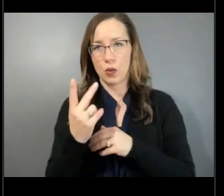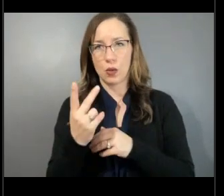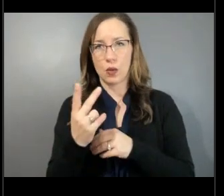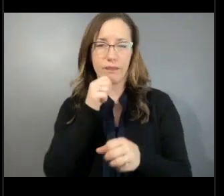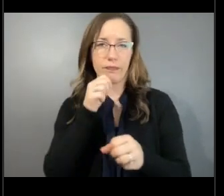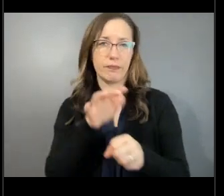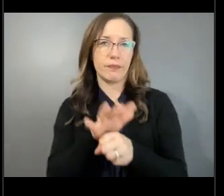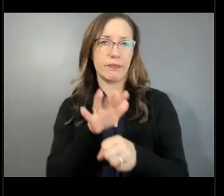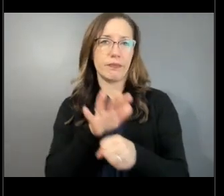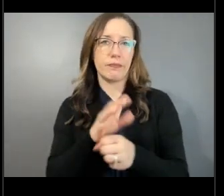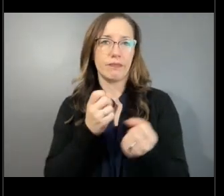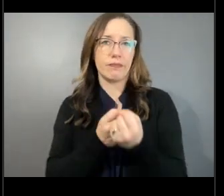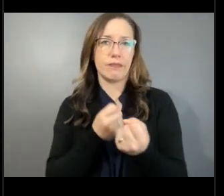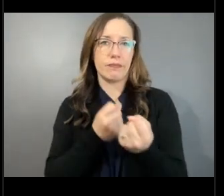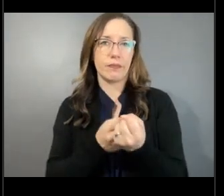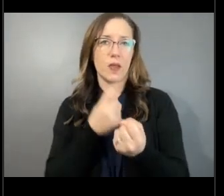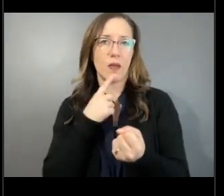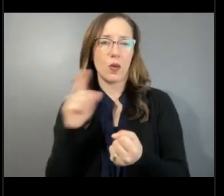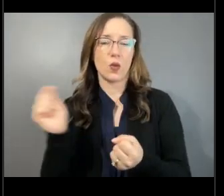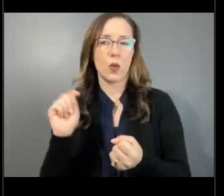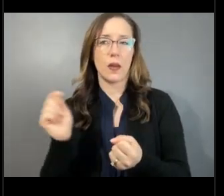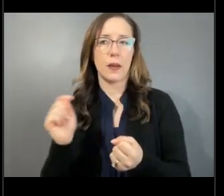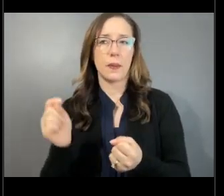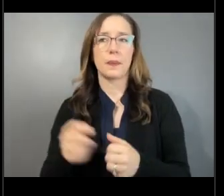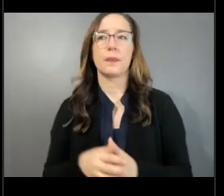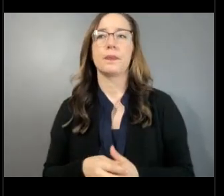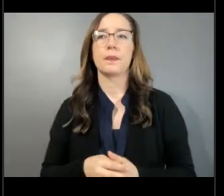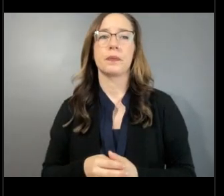insufficient reinforcing for toilets.